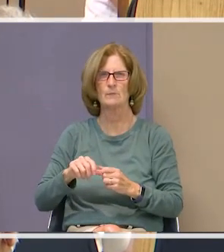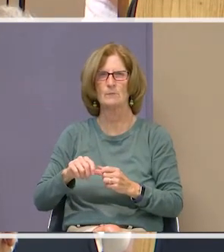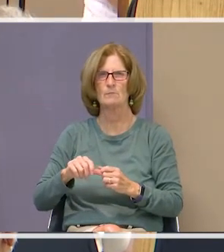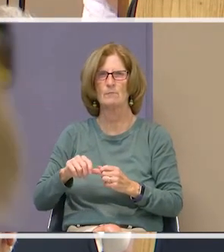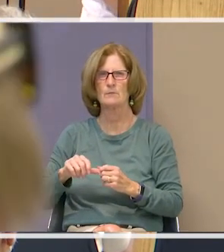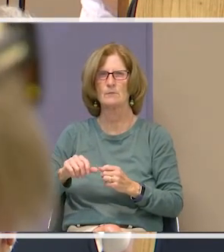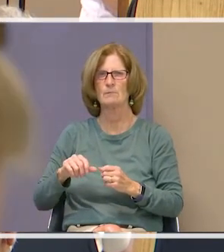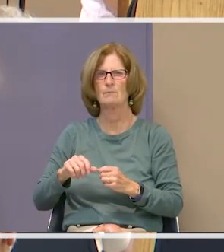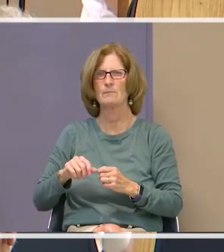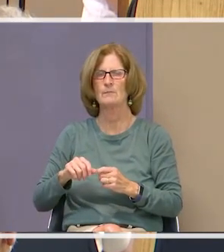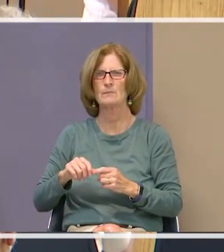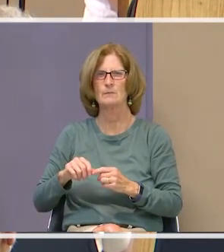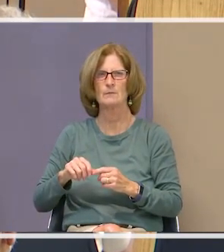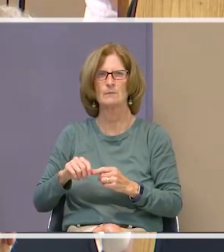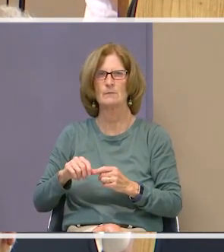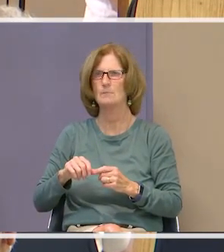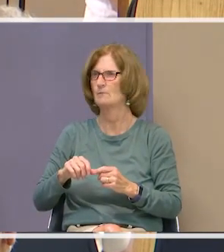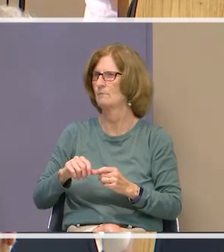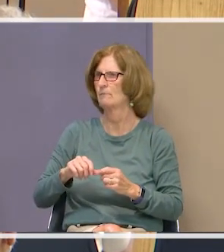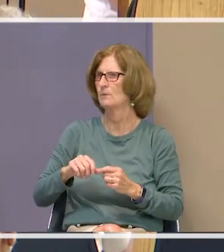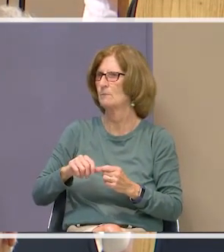church.